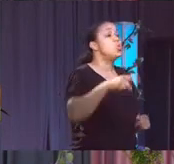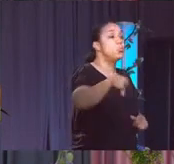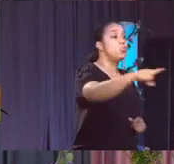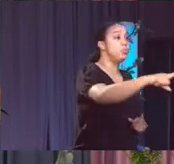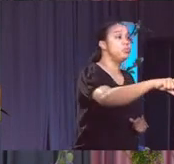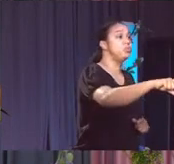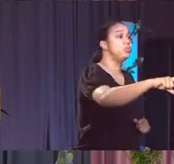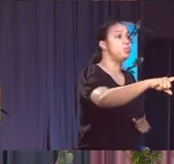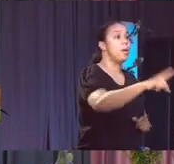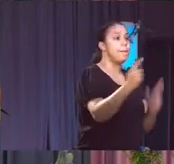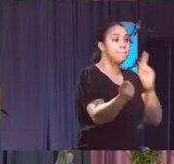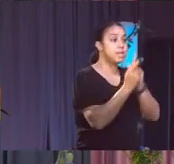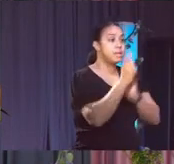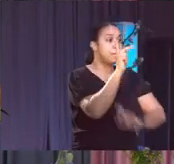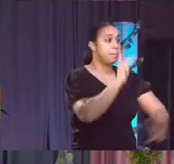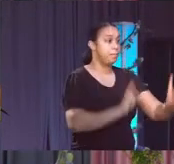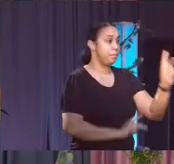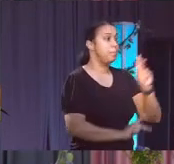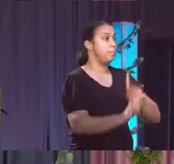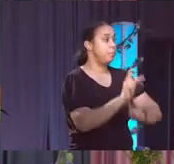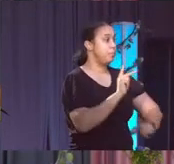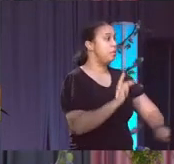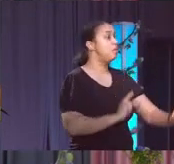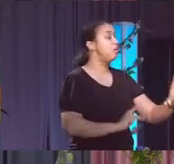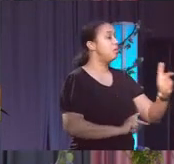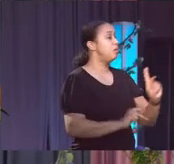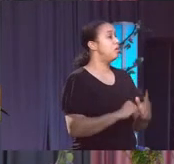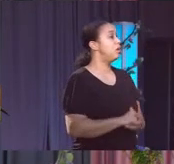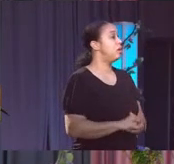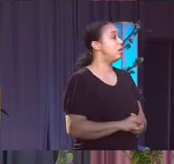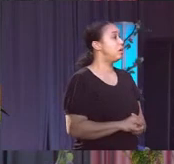When you meet people where they are,